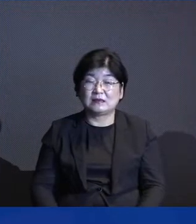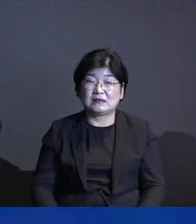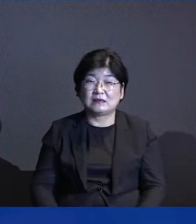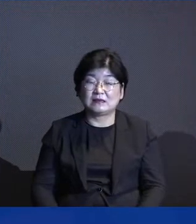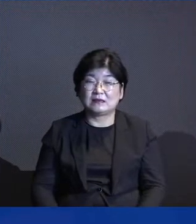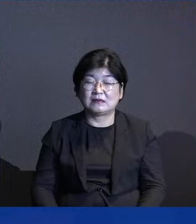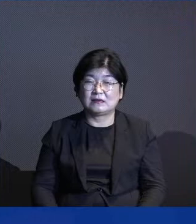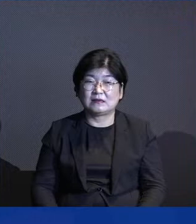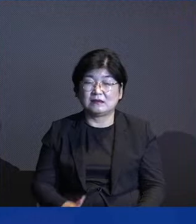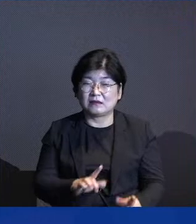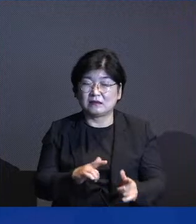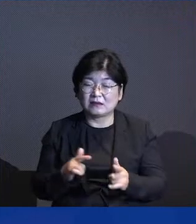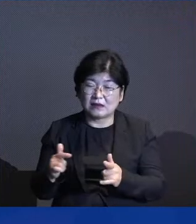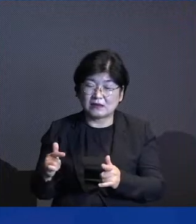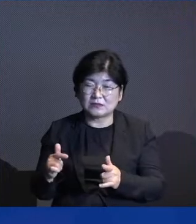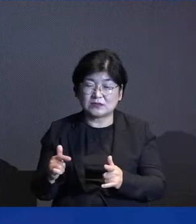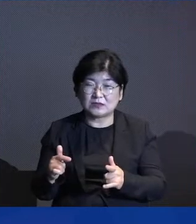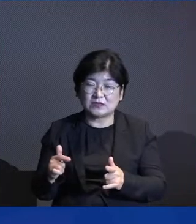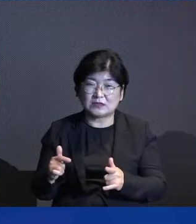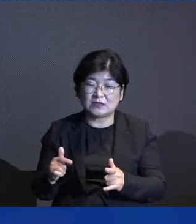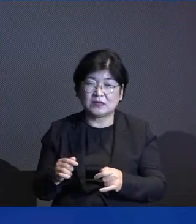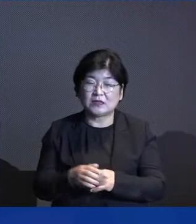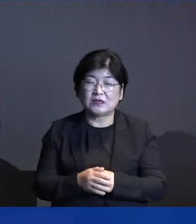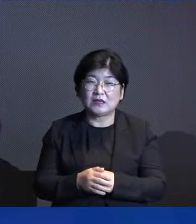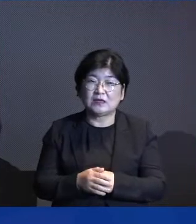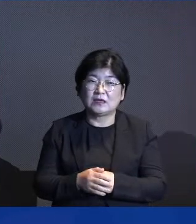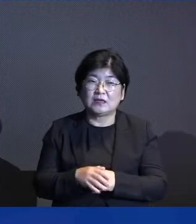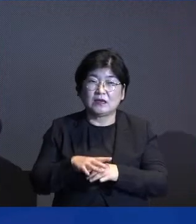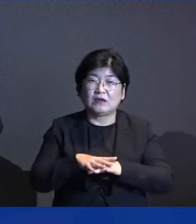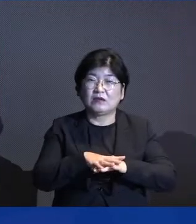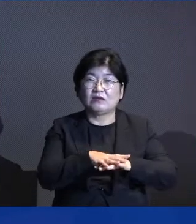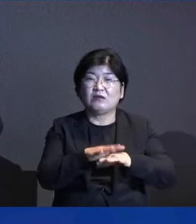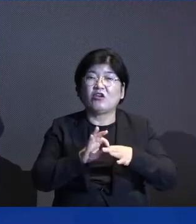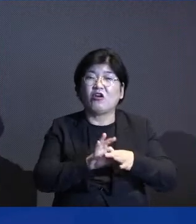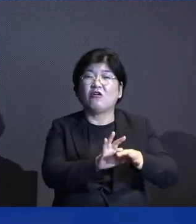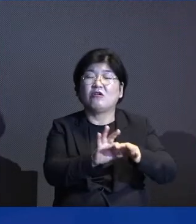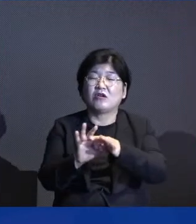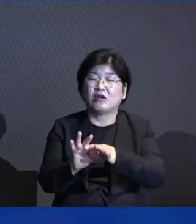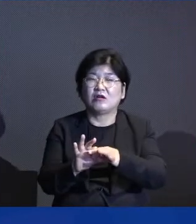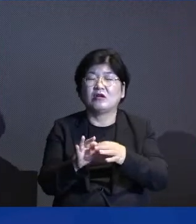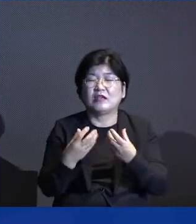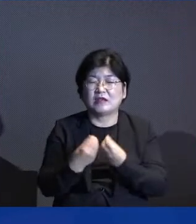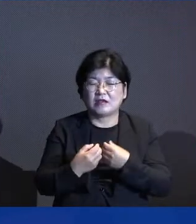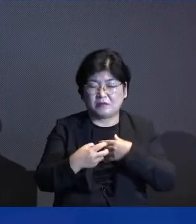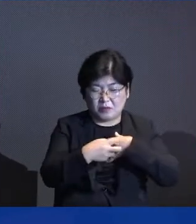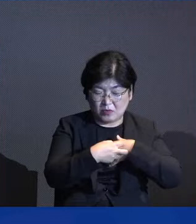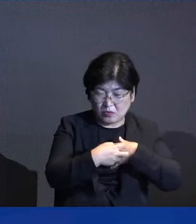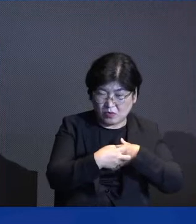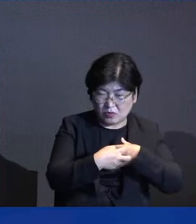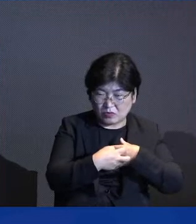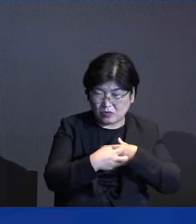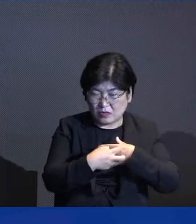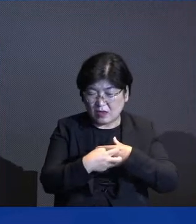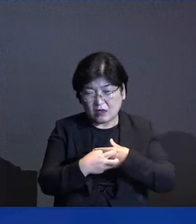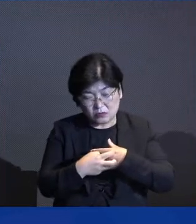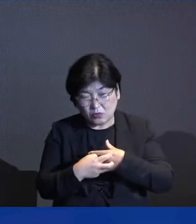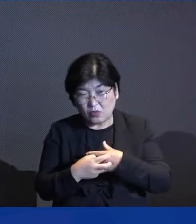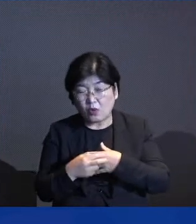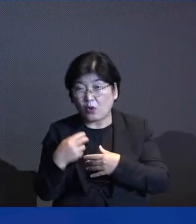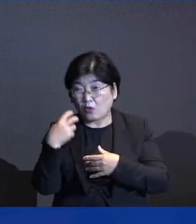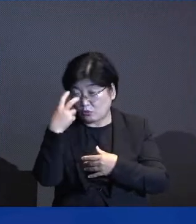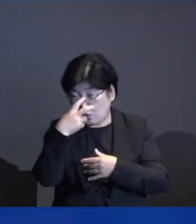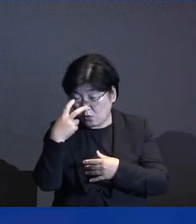and hospitals for dementia patients and develop cohort studies and integrated management of dementia-related